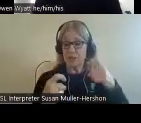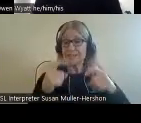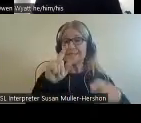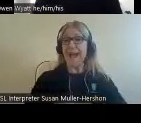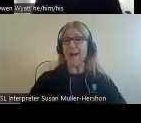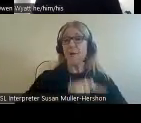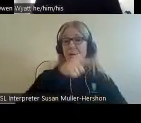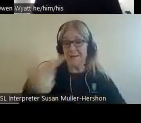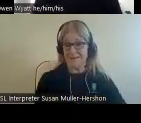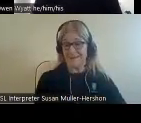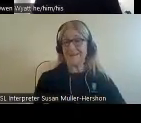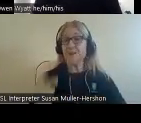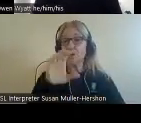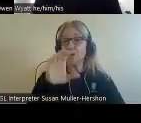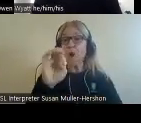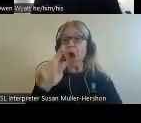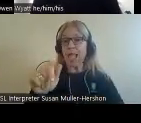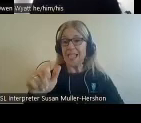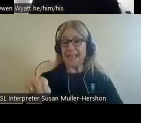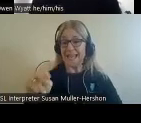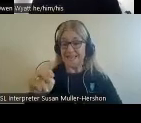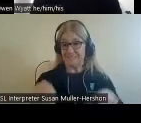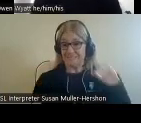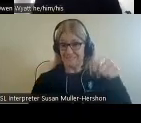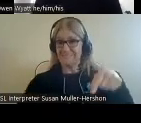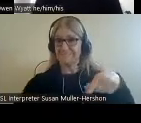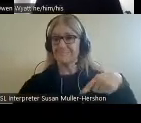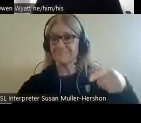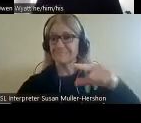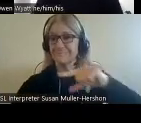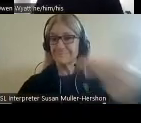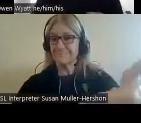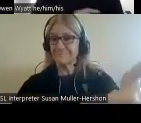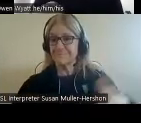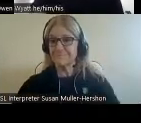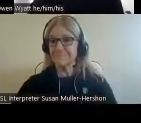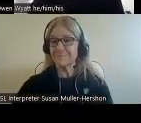over to Colleen to wrap us up.